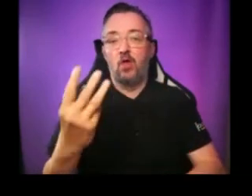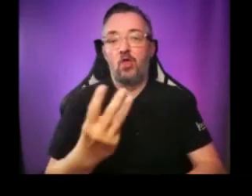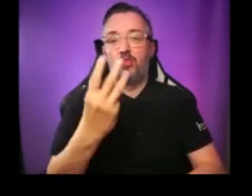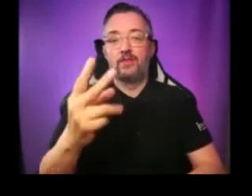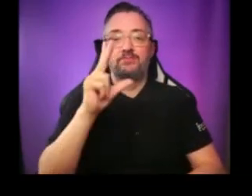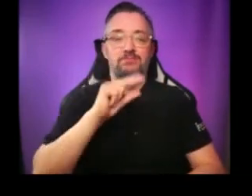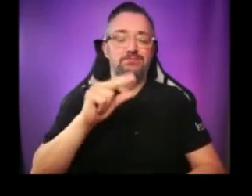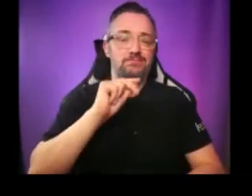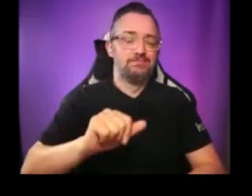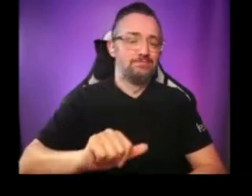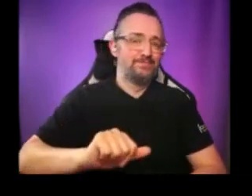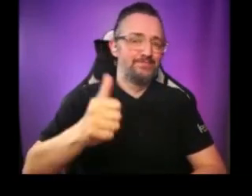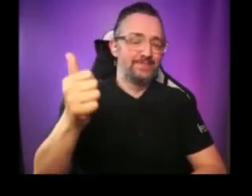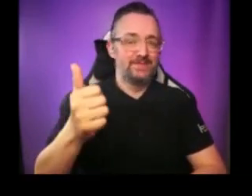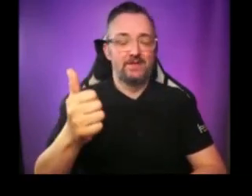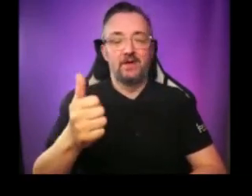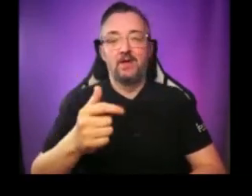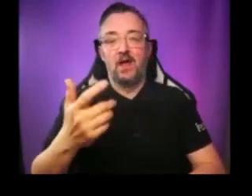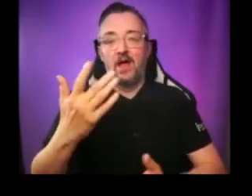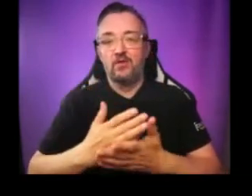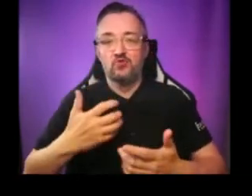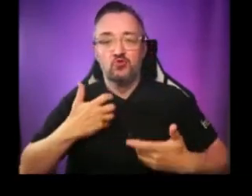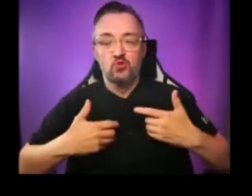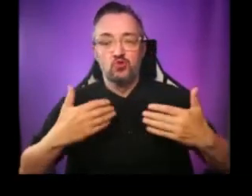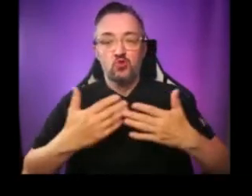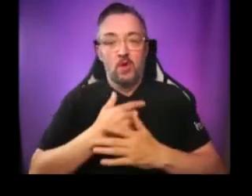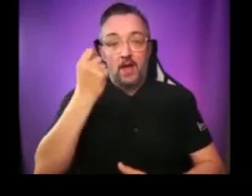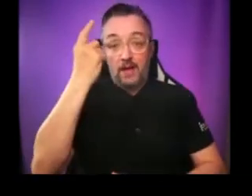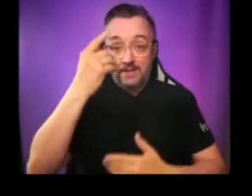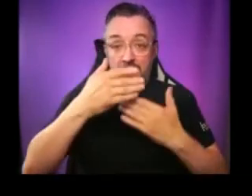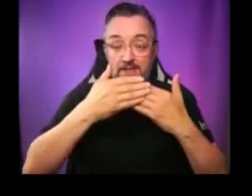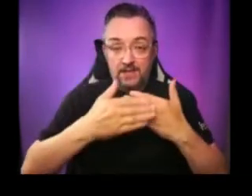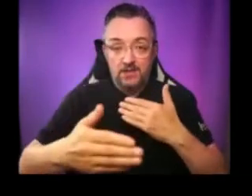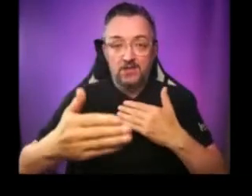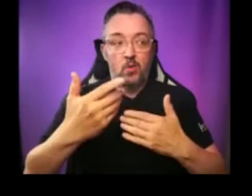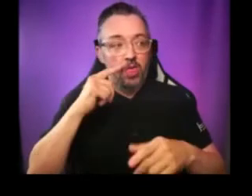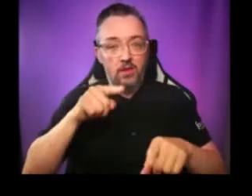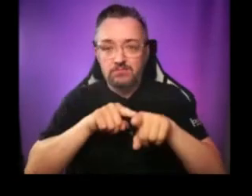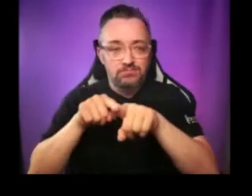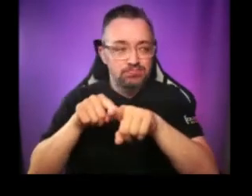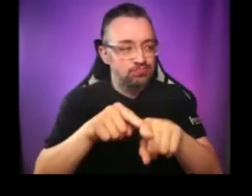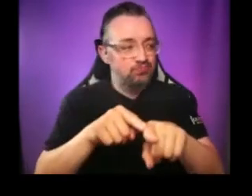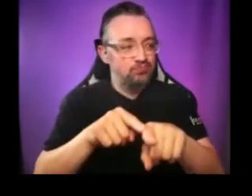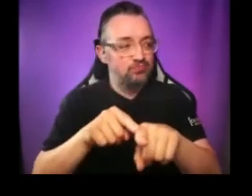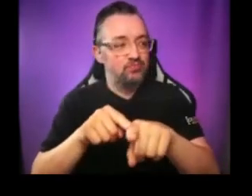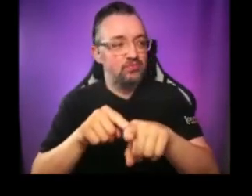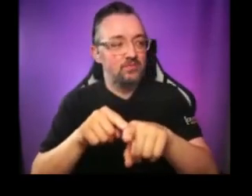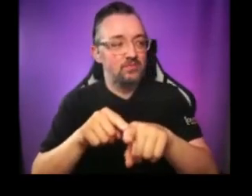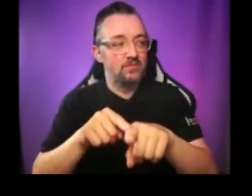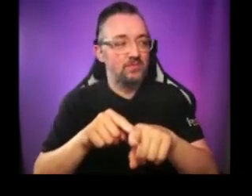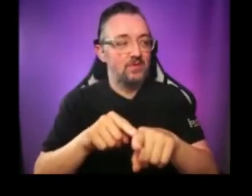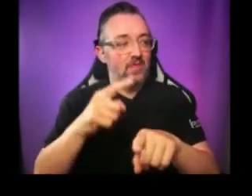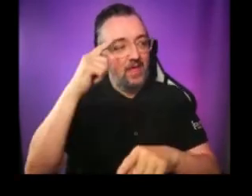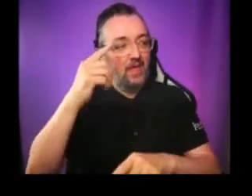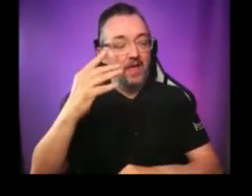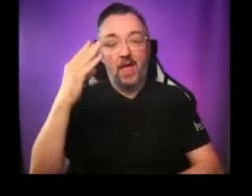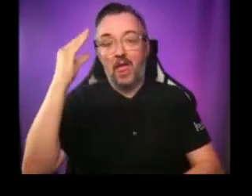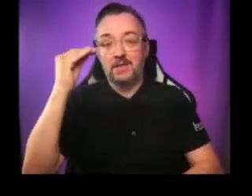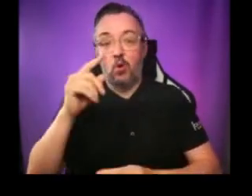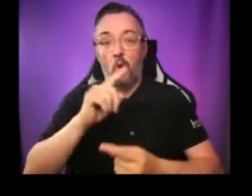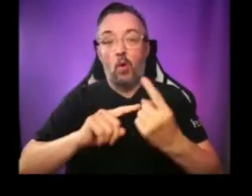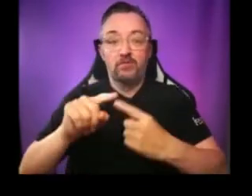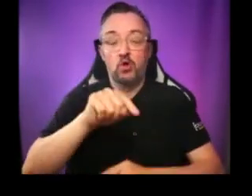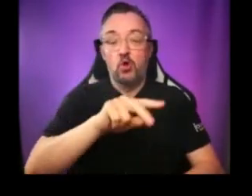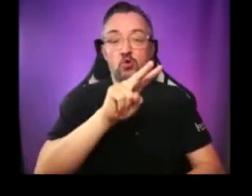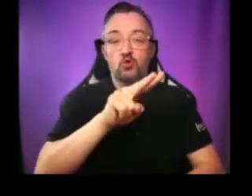and there's loads of exciting initiatives in the pipeline, so I have to keep track of them all closely. And I think Alzheimer Scotland Conference 2022